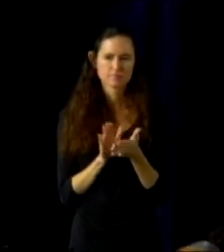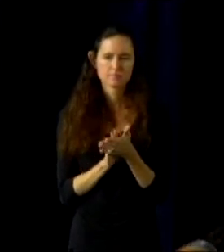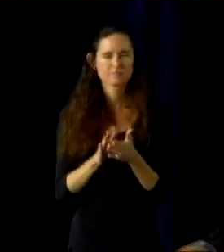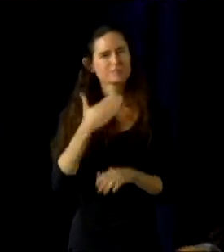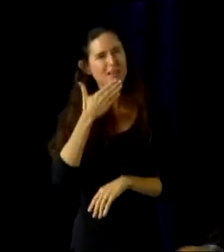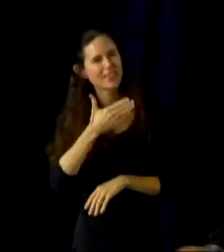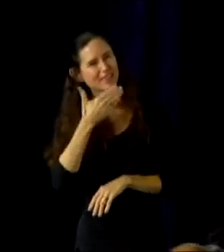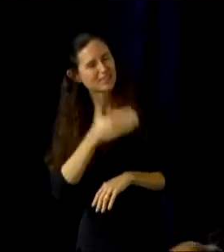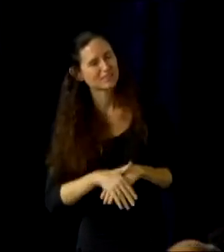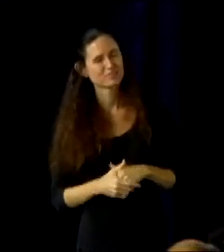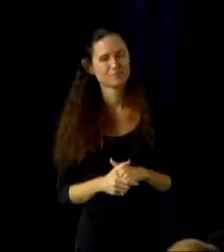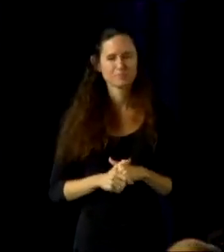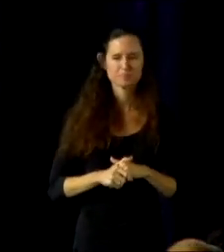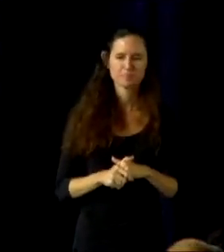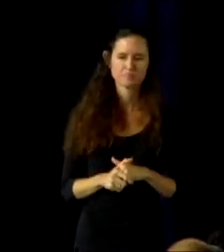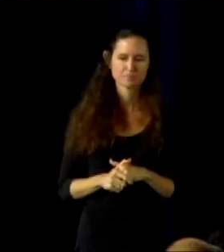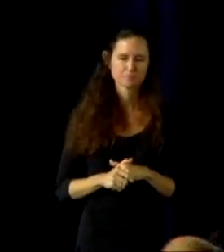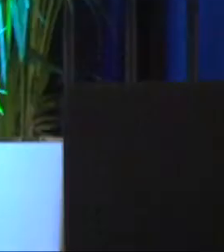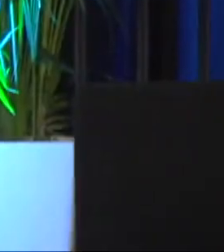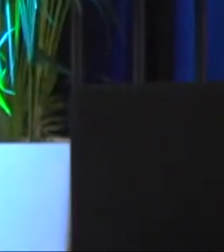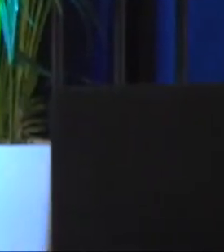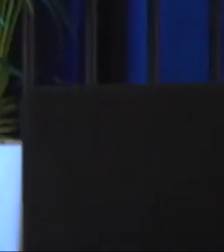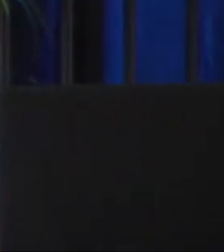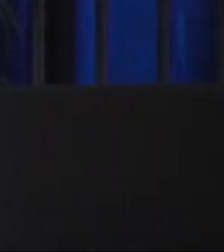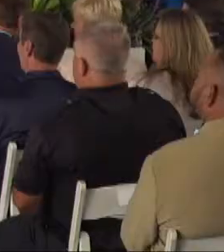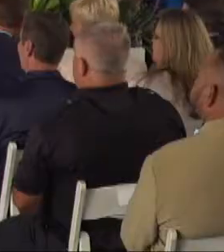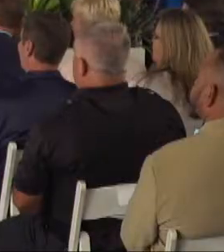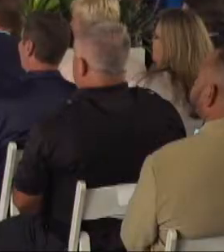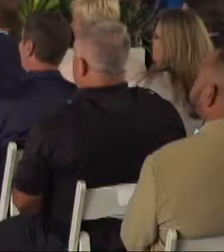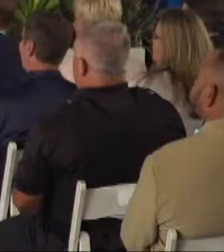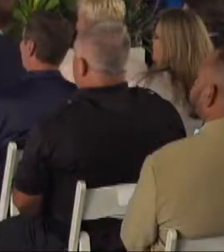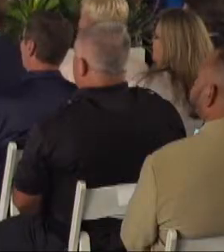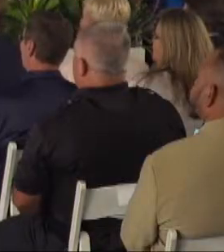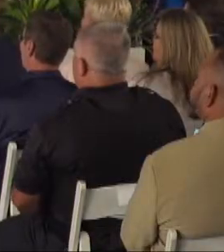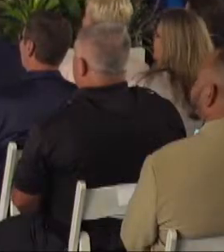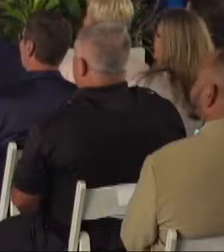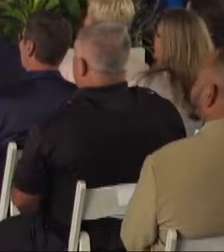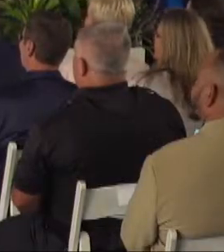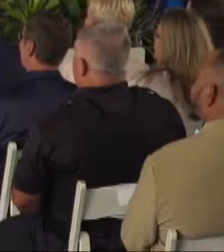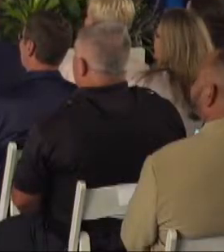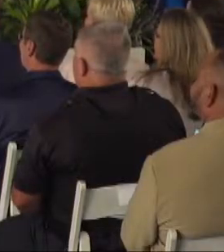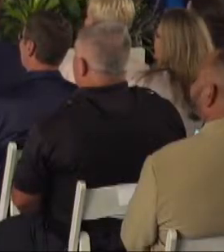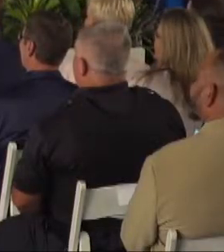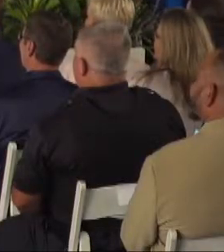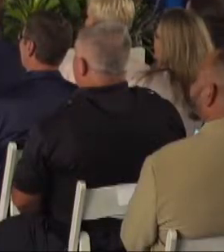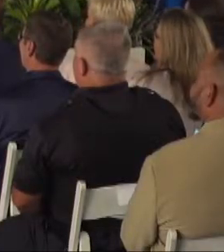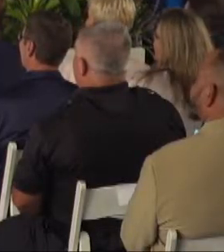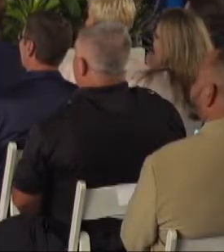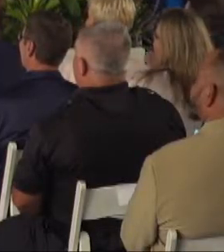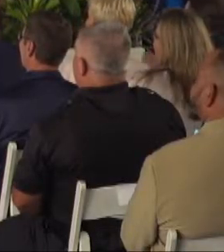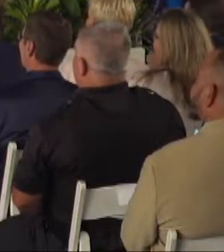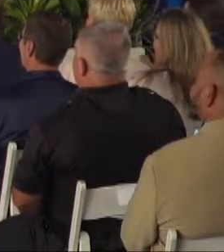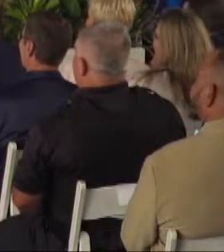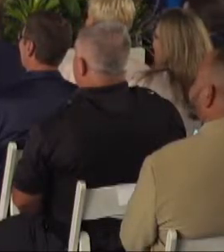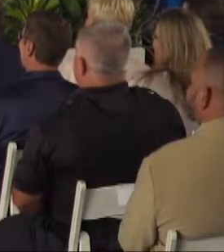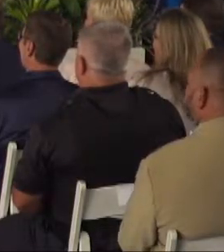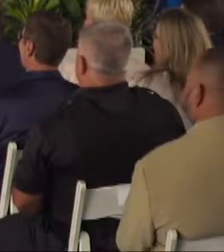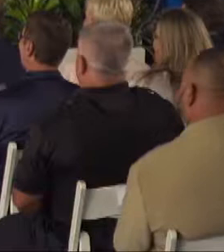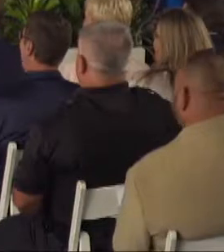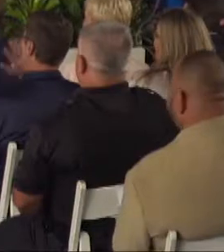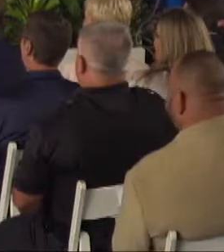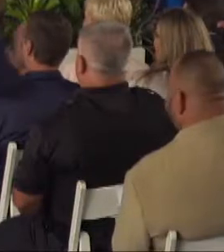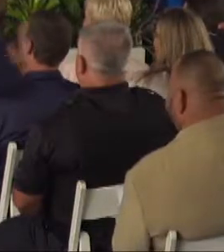Thank you. Good morning, FSCJ superstars. All the superstars, raise your